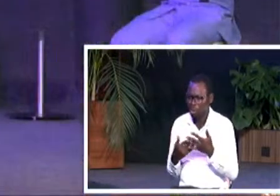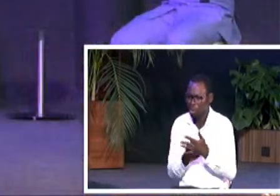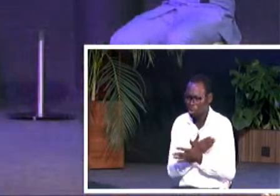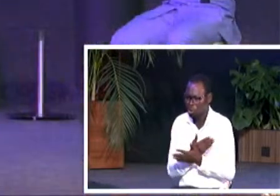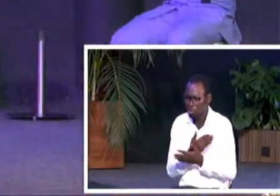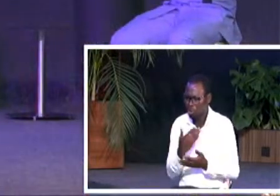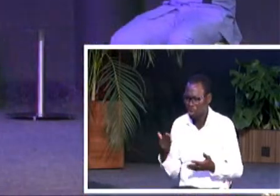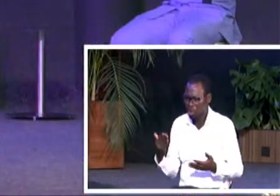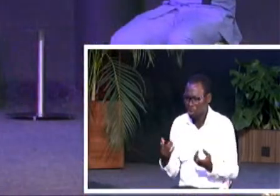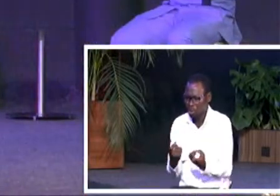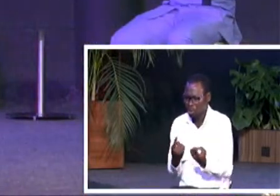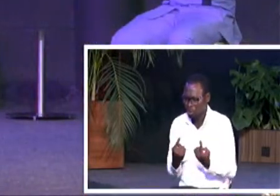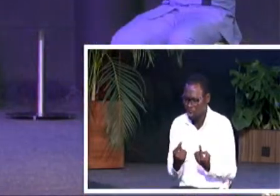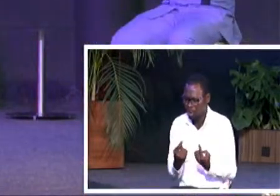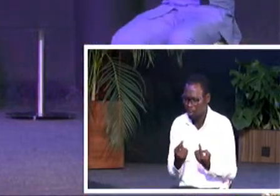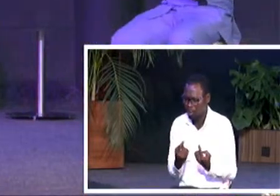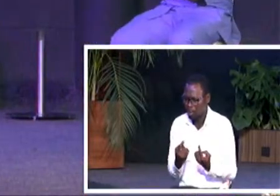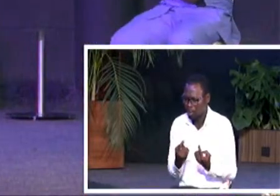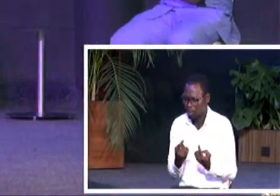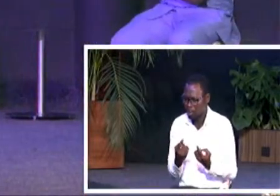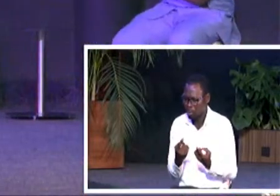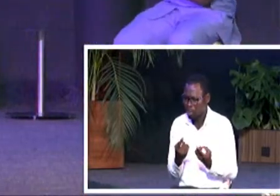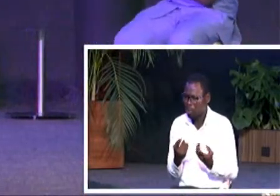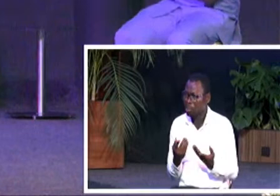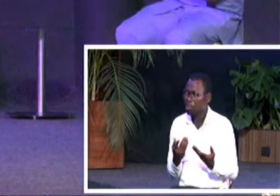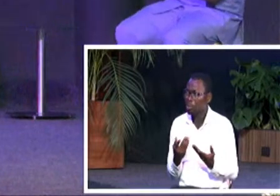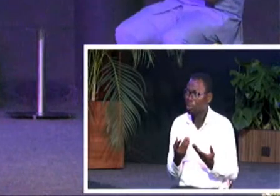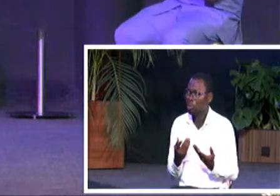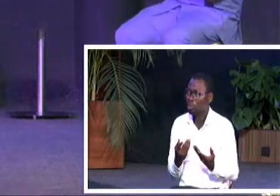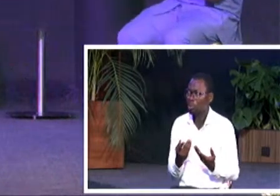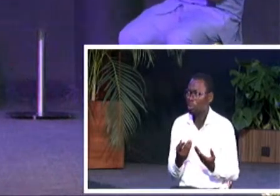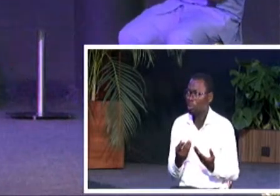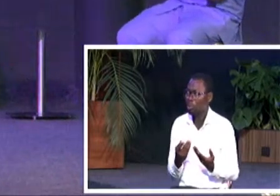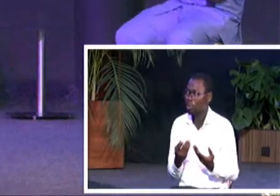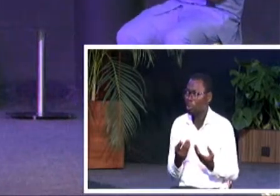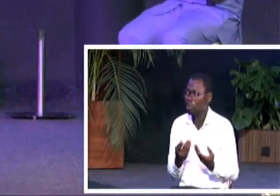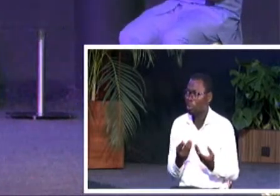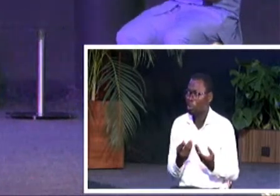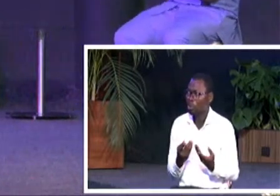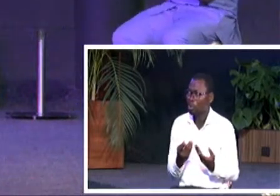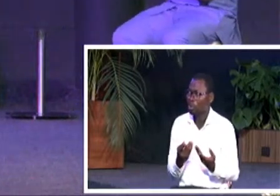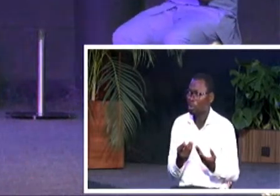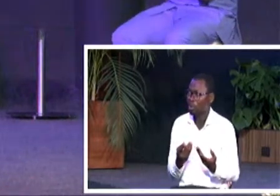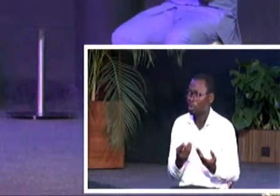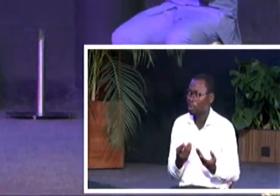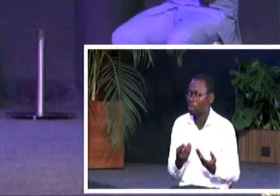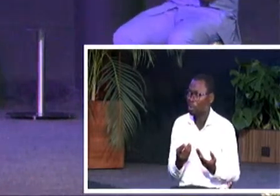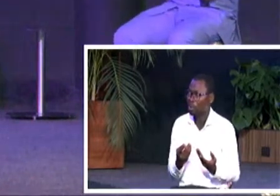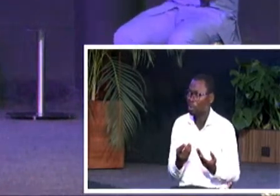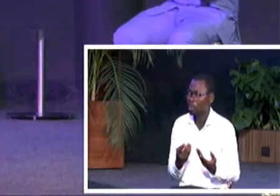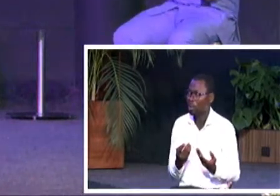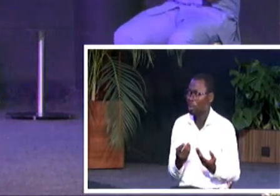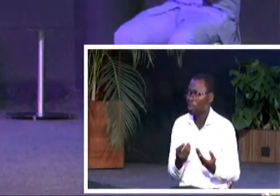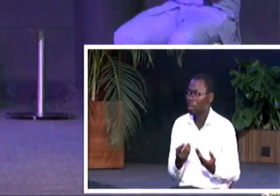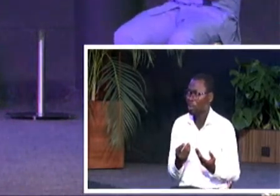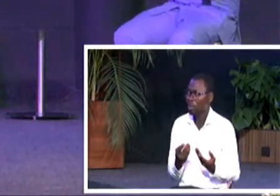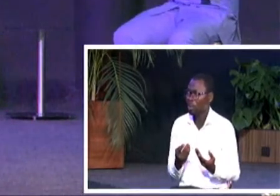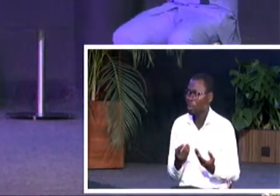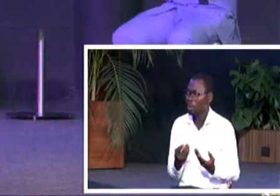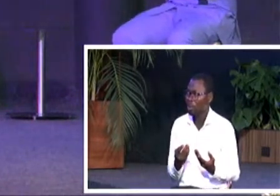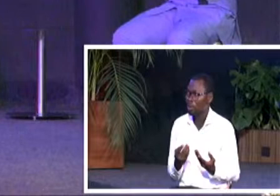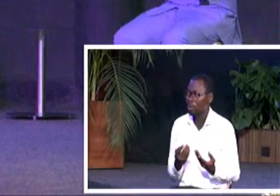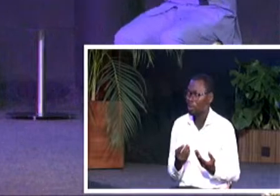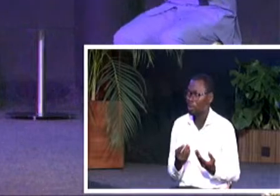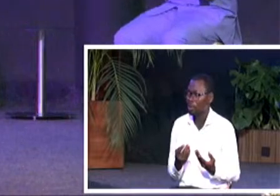come and wipe them out. You know, when the CEO of Nokia was asked why Nokia has collapsed, He was in tears and said he